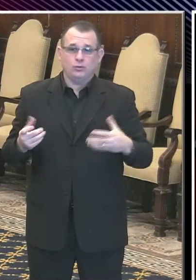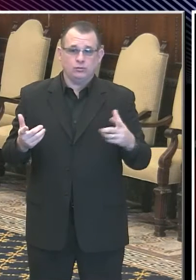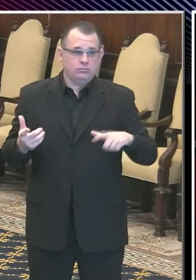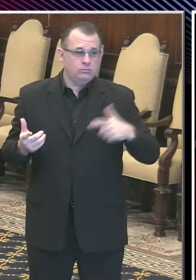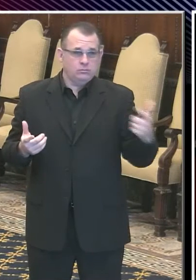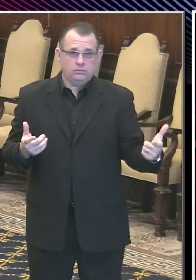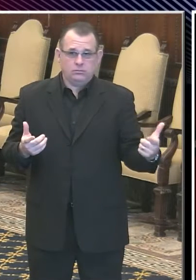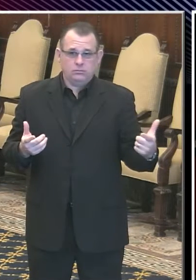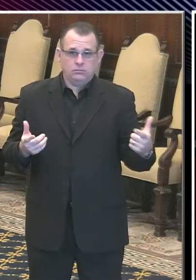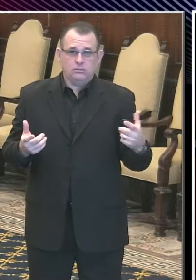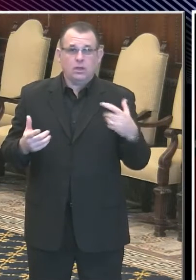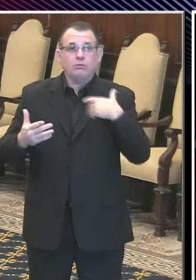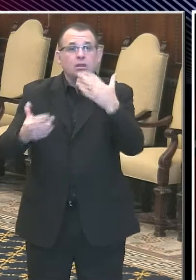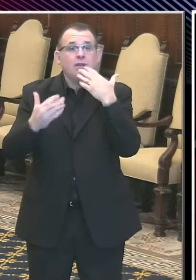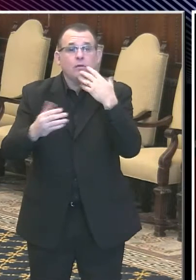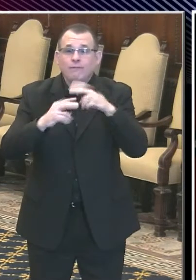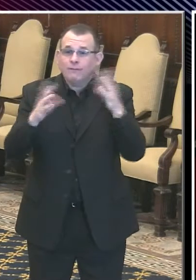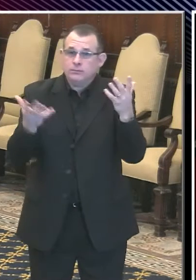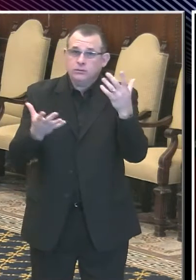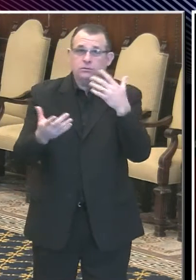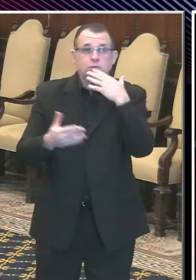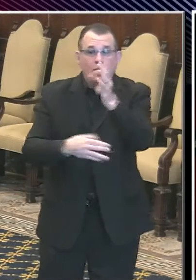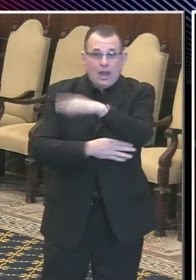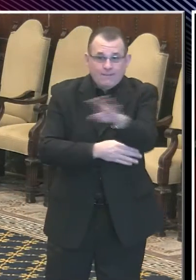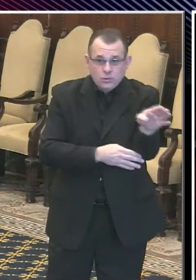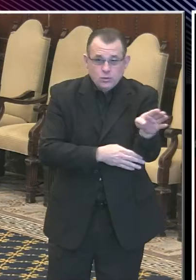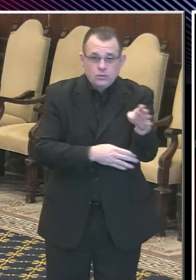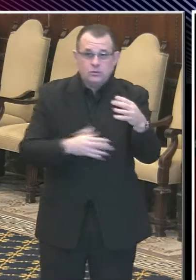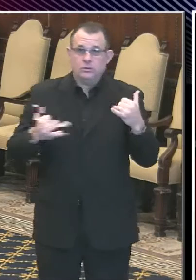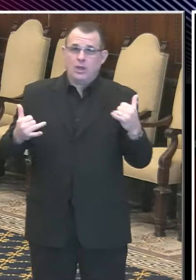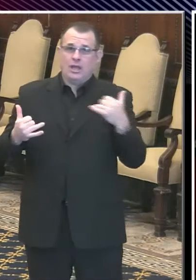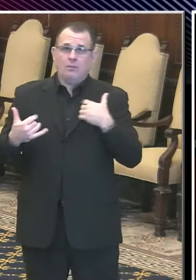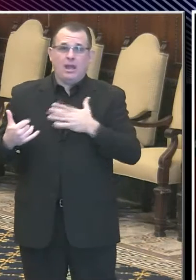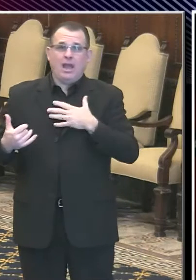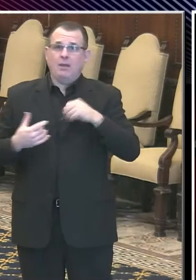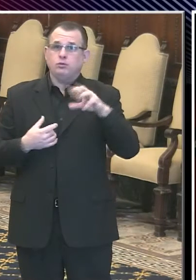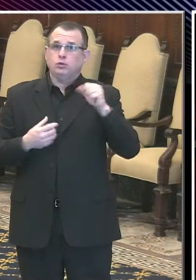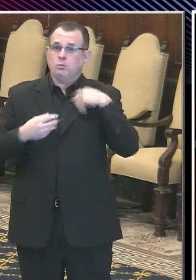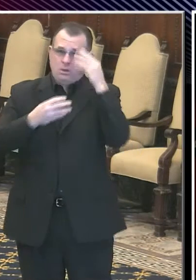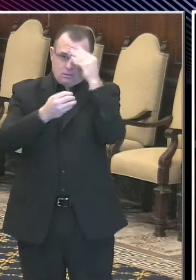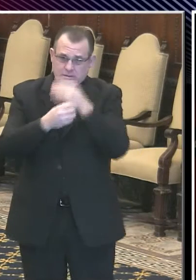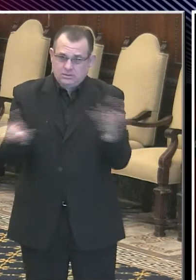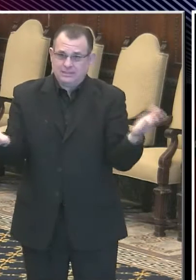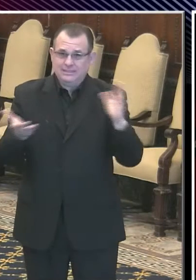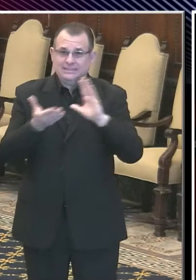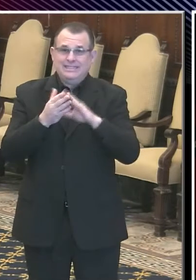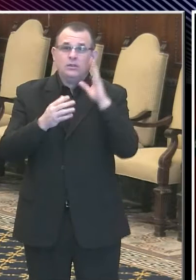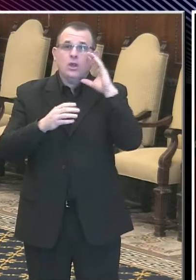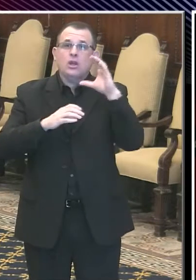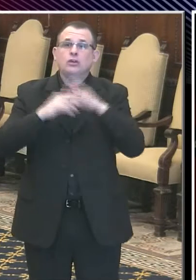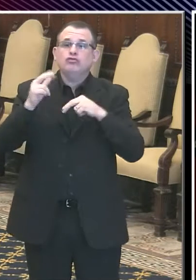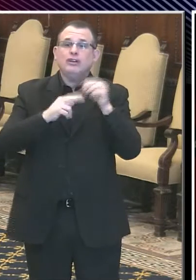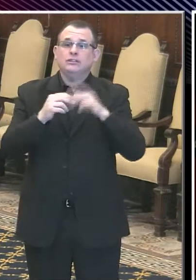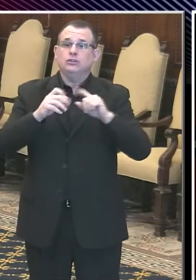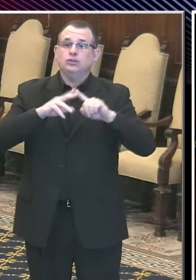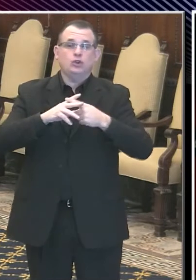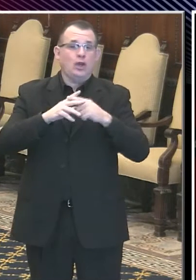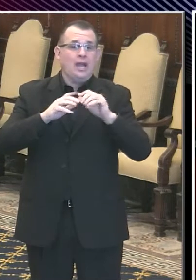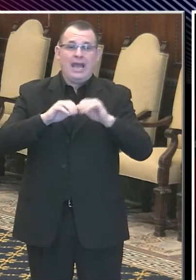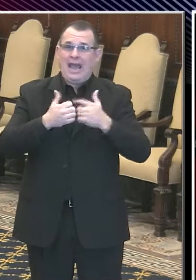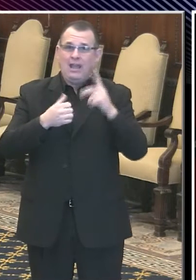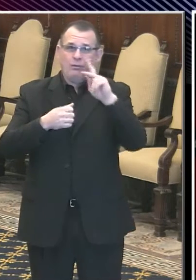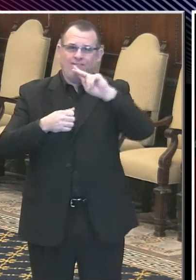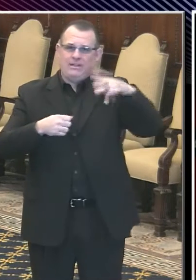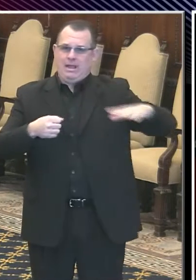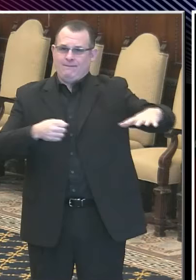you very much. Good afternoon, everyone. Today, I'm pleased to provide details of how the city will allow construction activity to resume in Philadelphia on Friday,